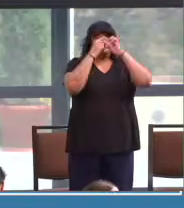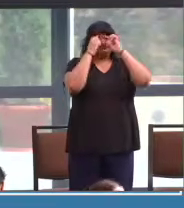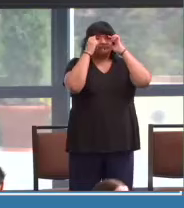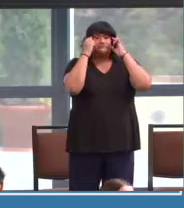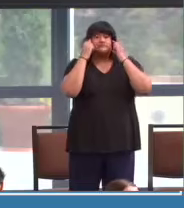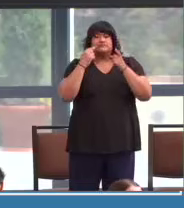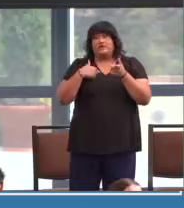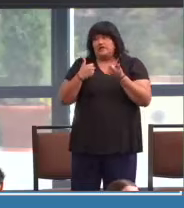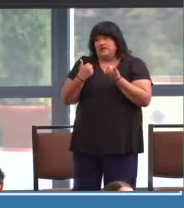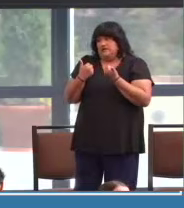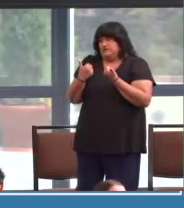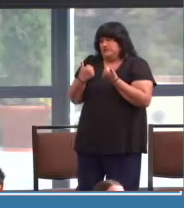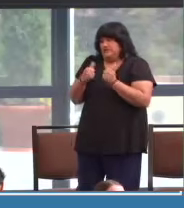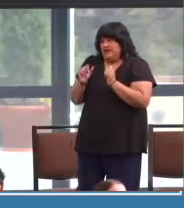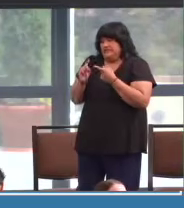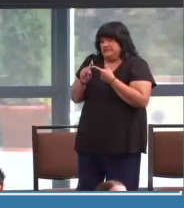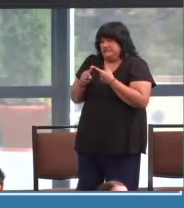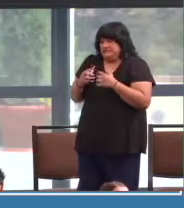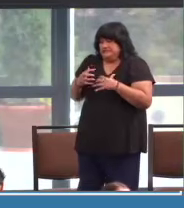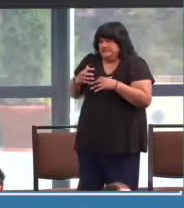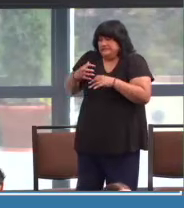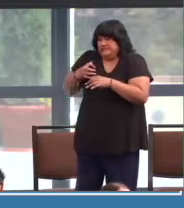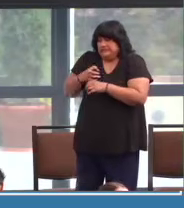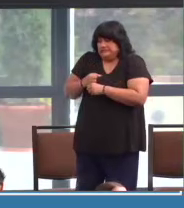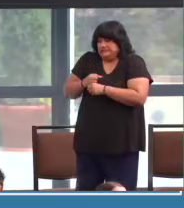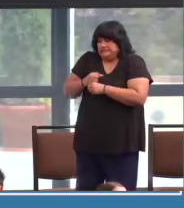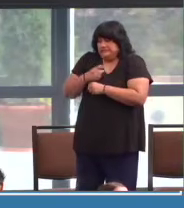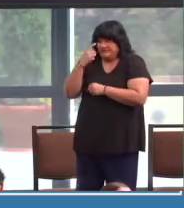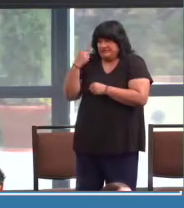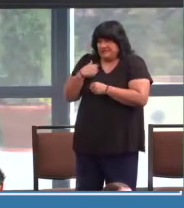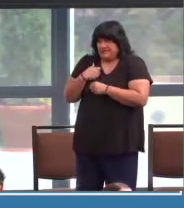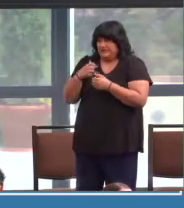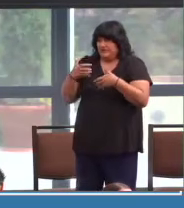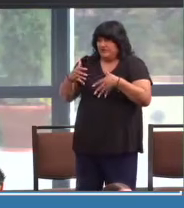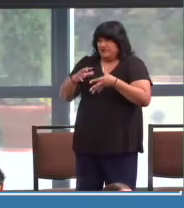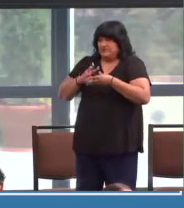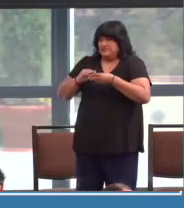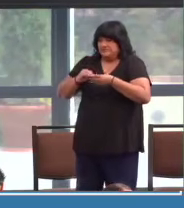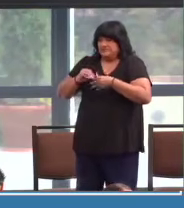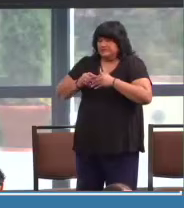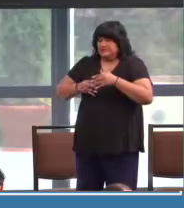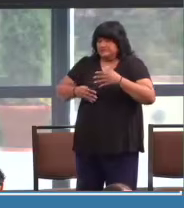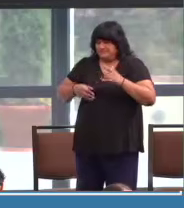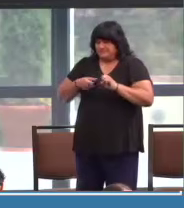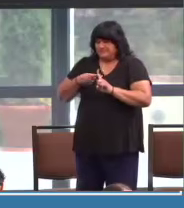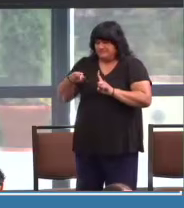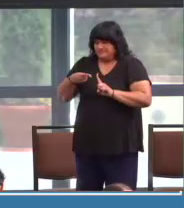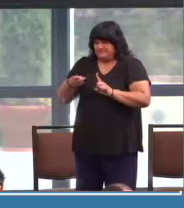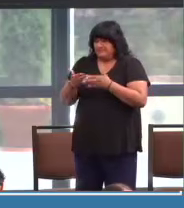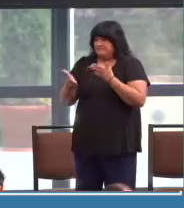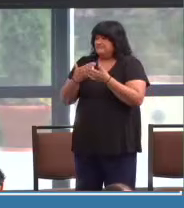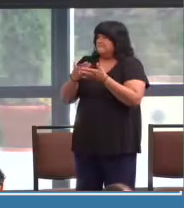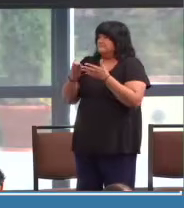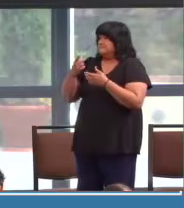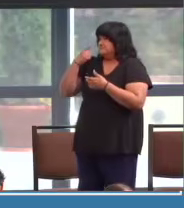I'll try to be concise because I get nervous. I am wondering if you can